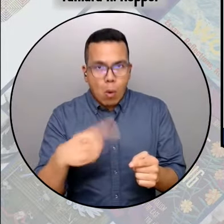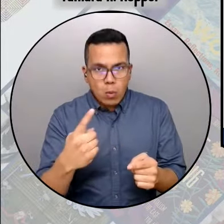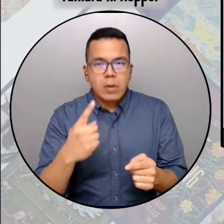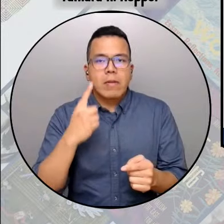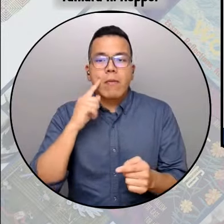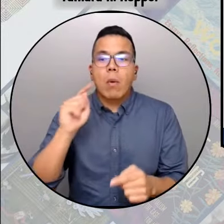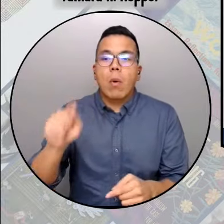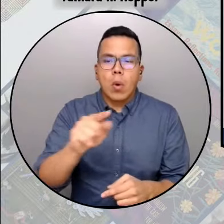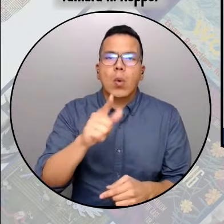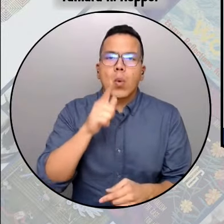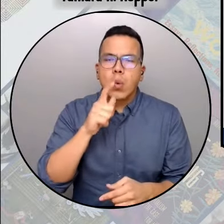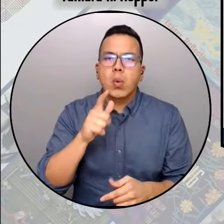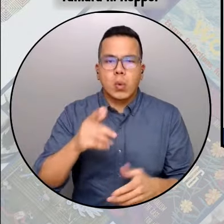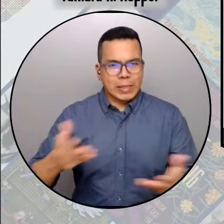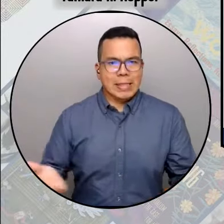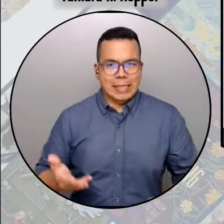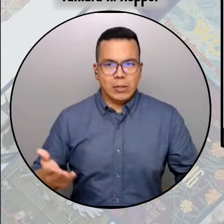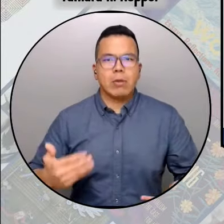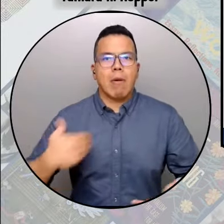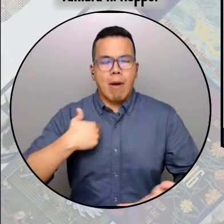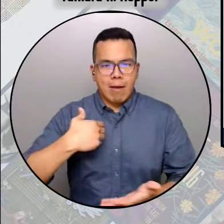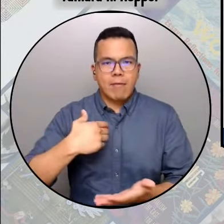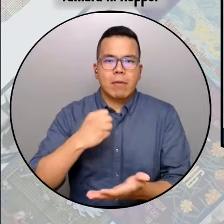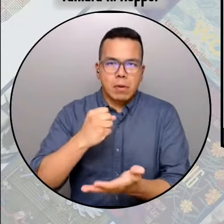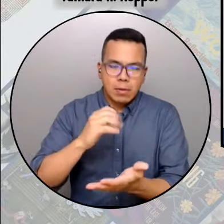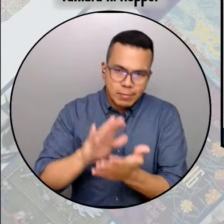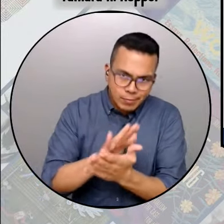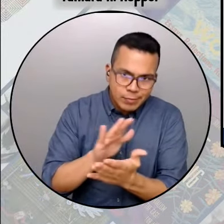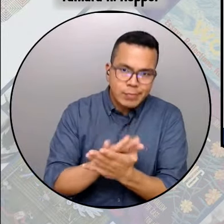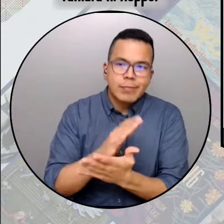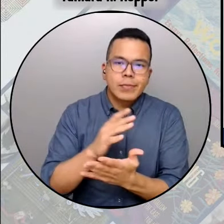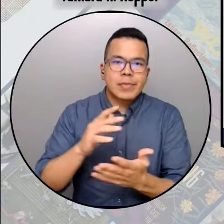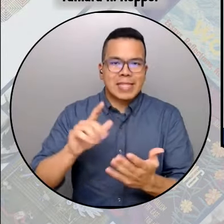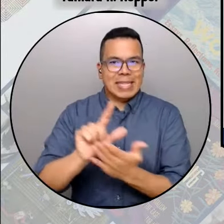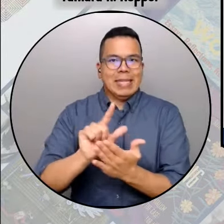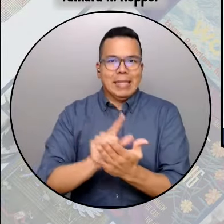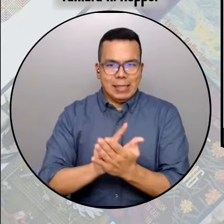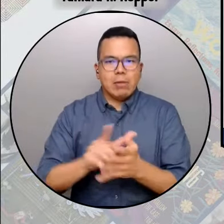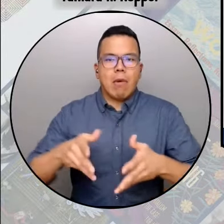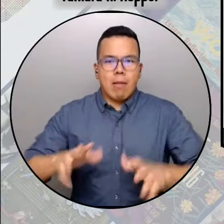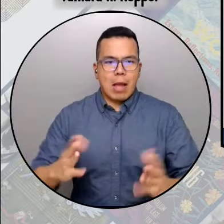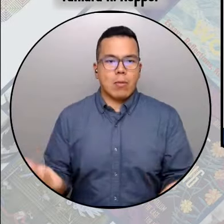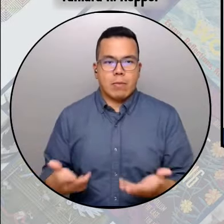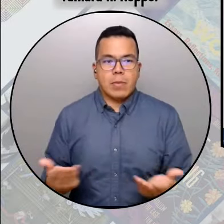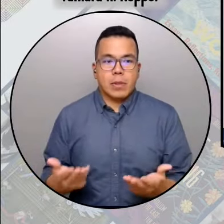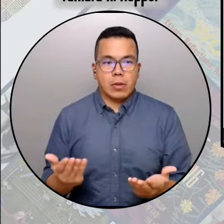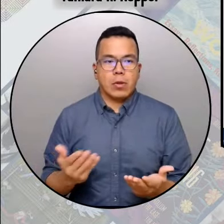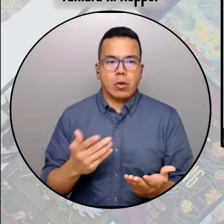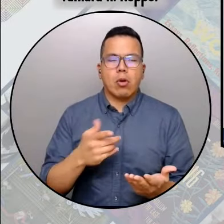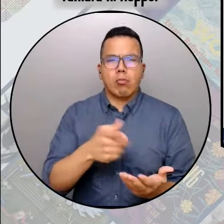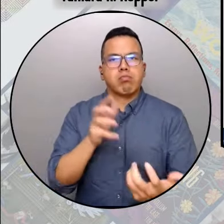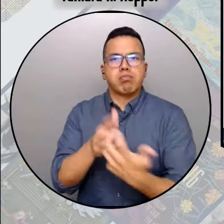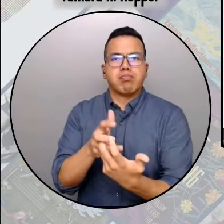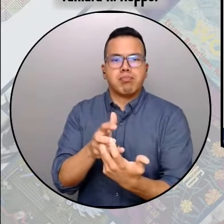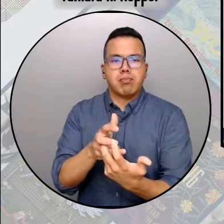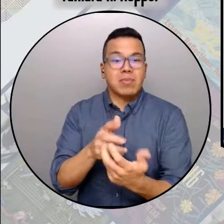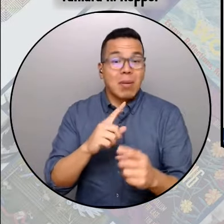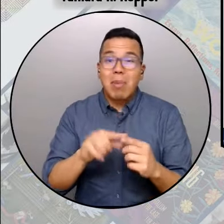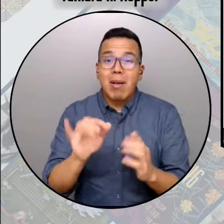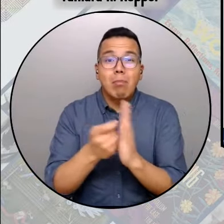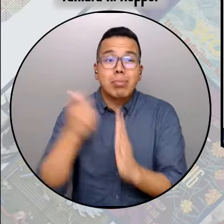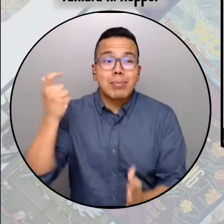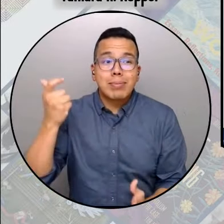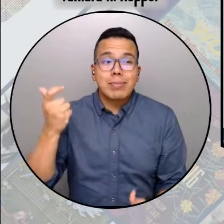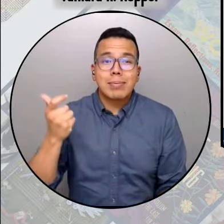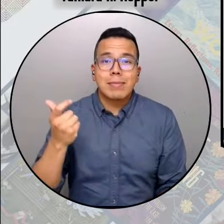wasn't something that was available to people who are, quote unquote, illegally here. They're being put through the system. But this also gets taken away.